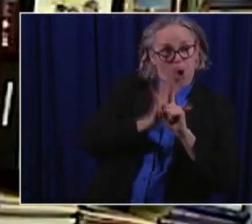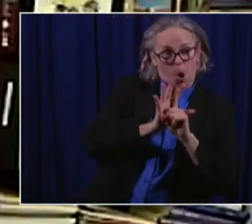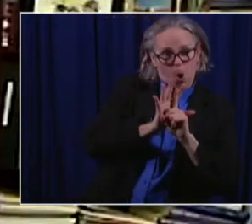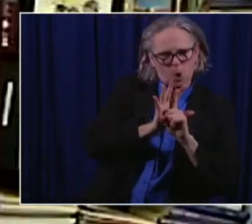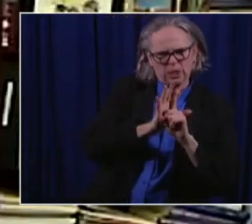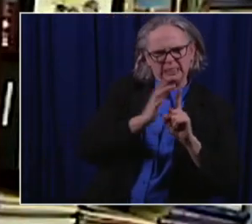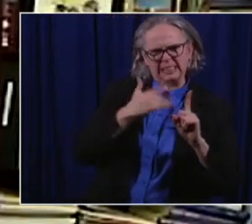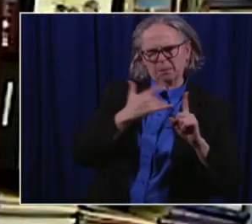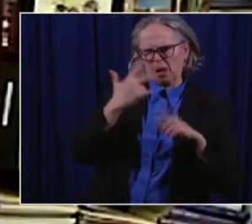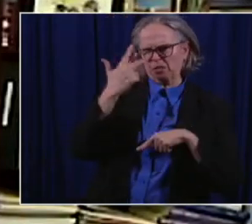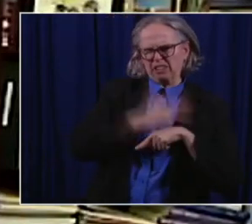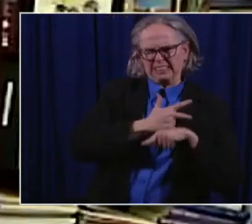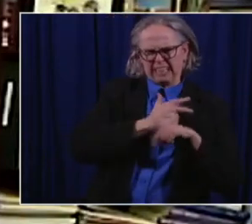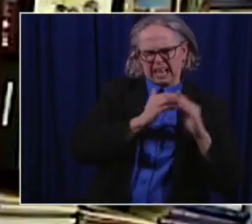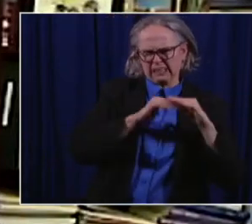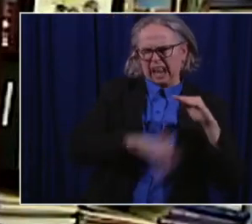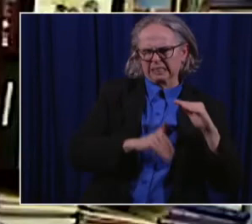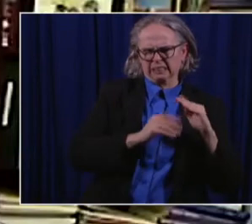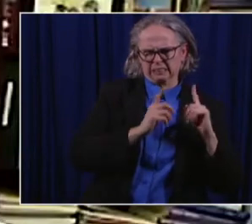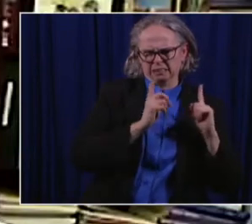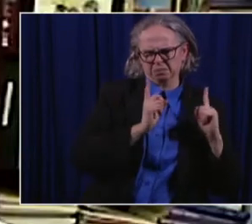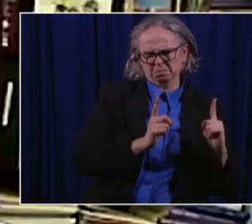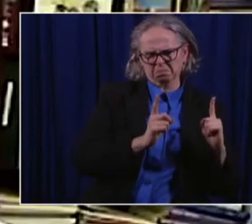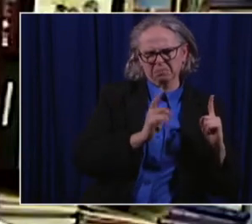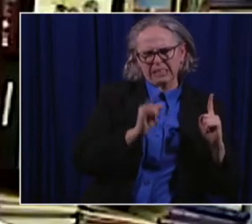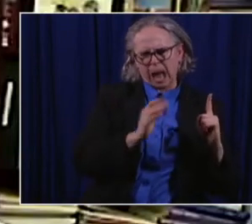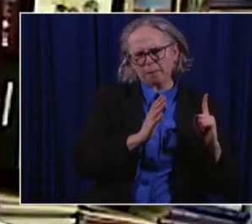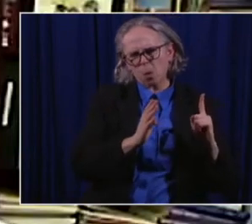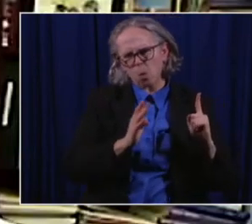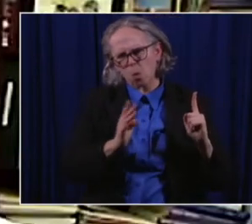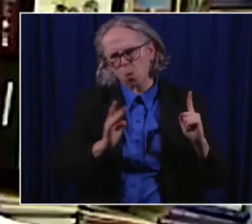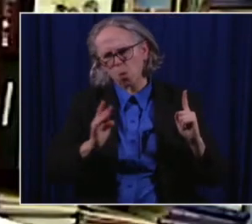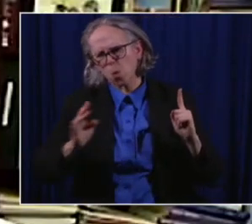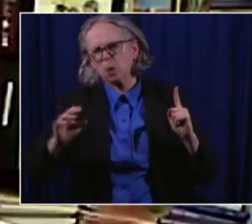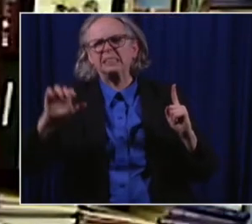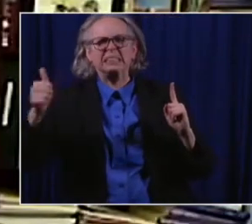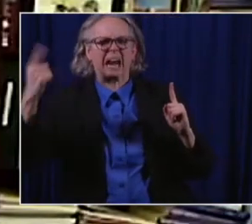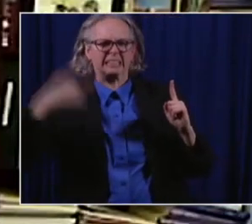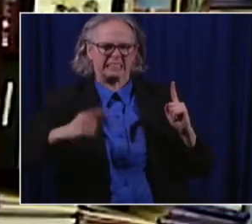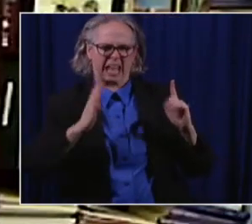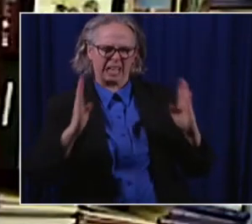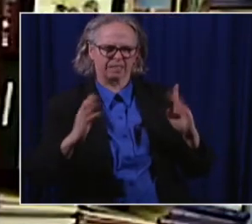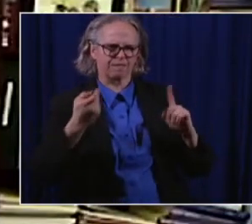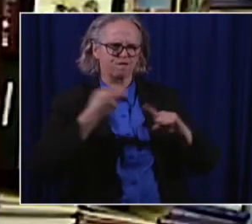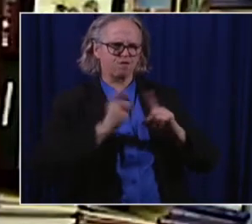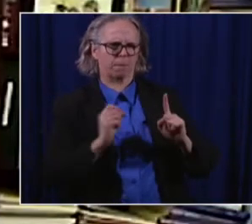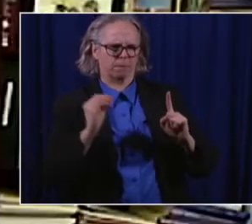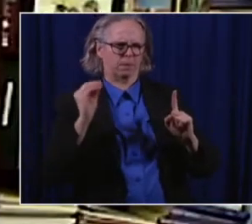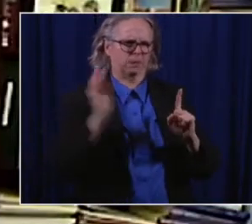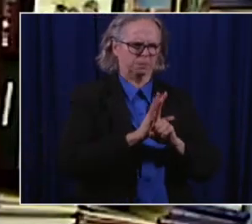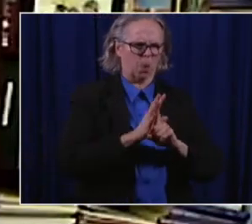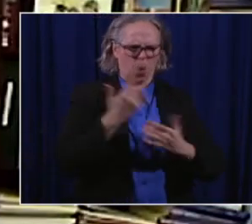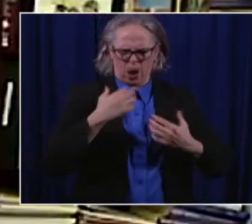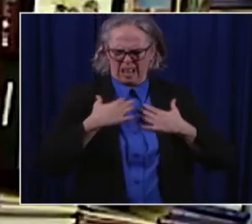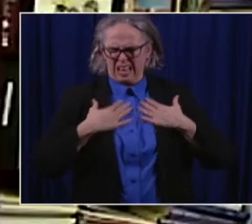most people would develop symptoms. From that point, and so when you think about it, if you were exposed to someone on, say, Thursday or Friday last week,